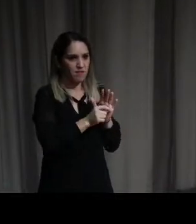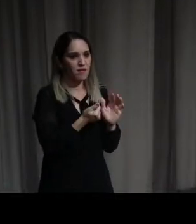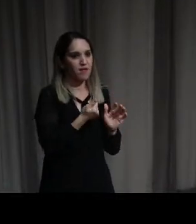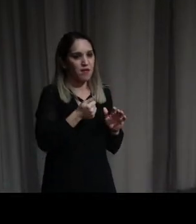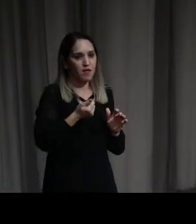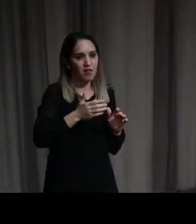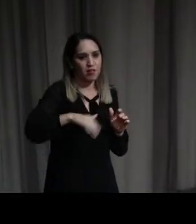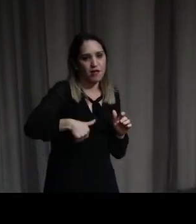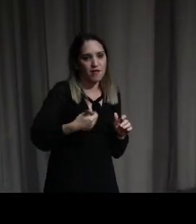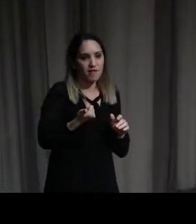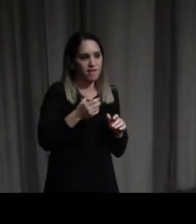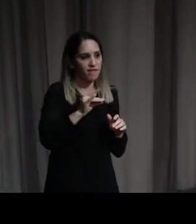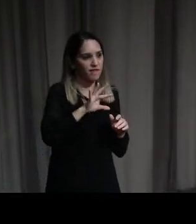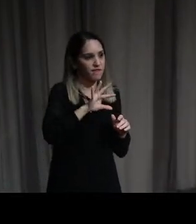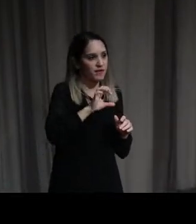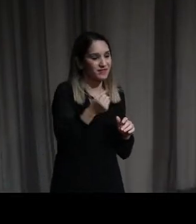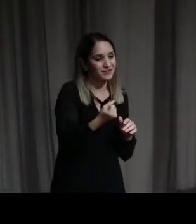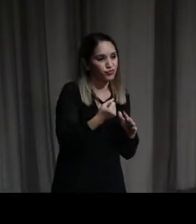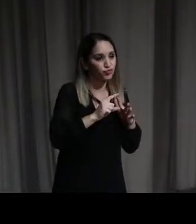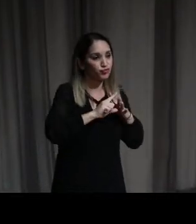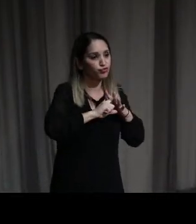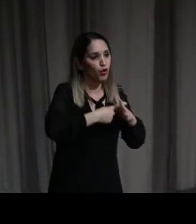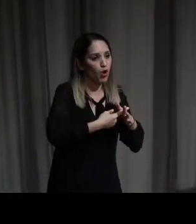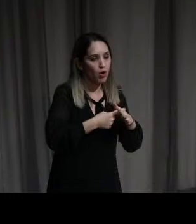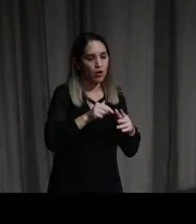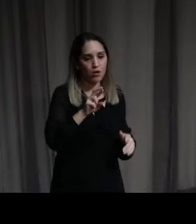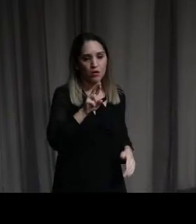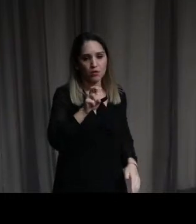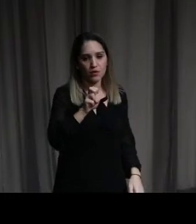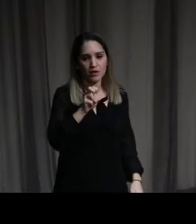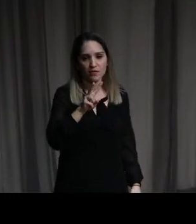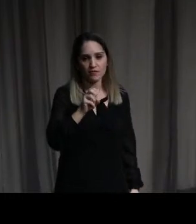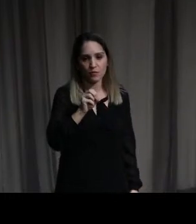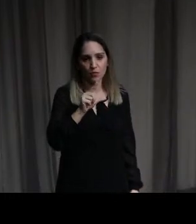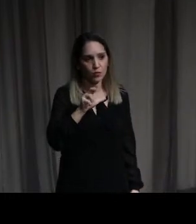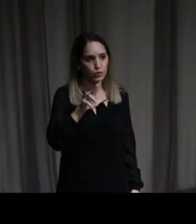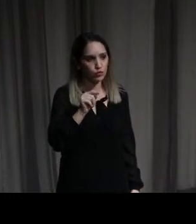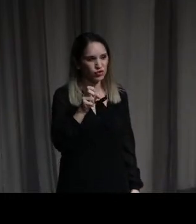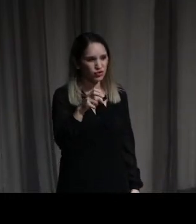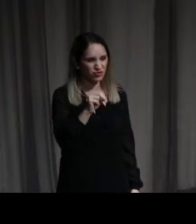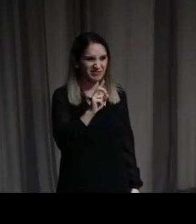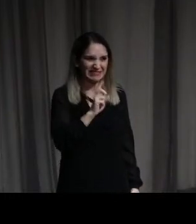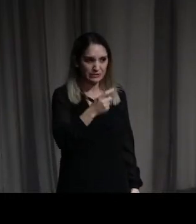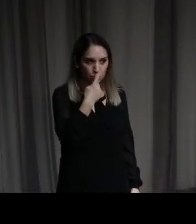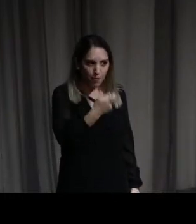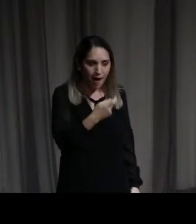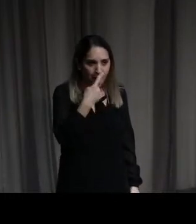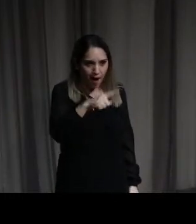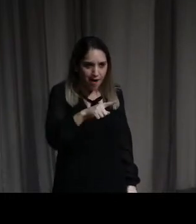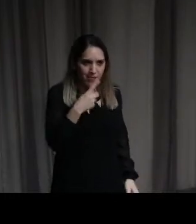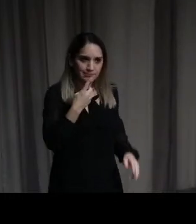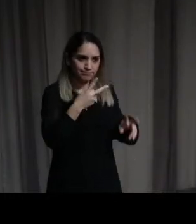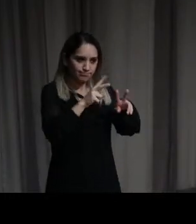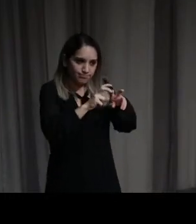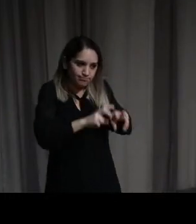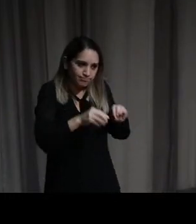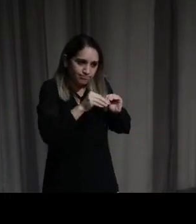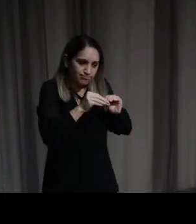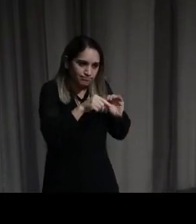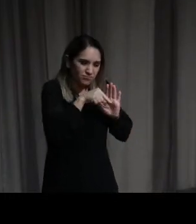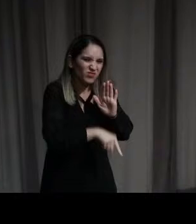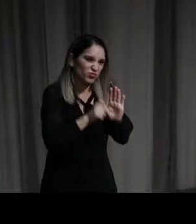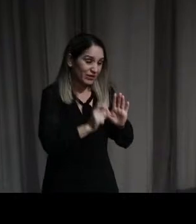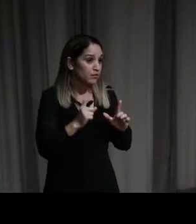the 60s. And if you could kind of tease that apart for us a little bit, because it's very complex, what was going